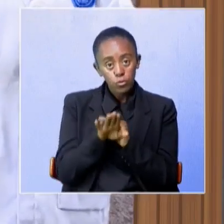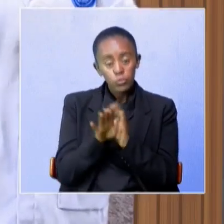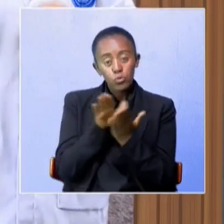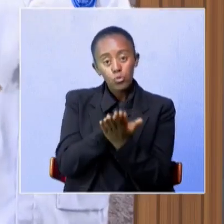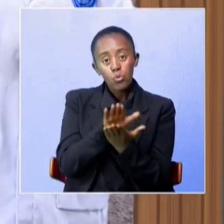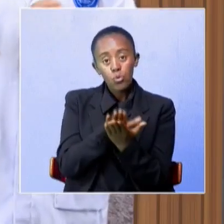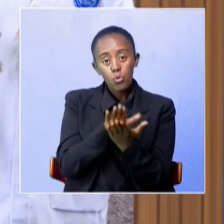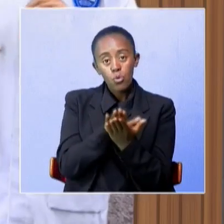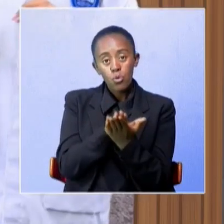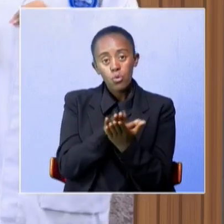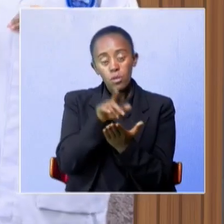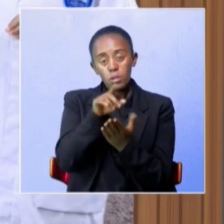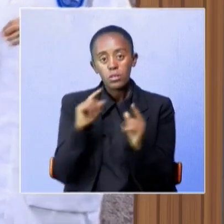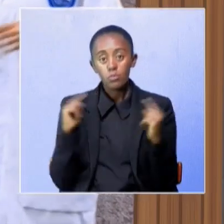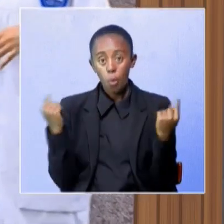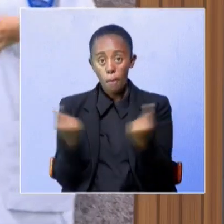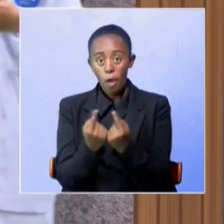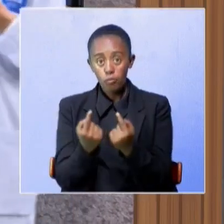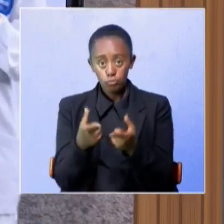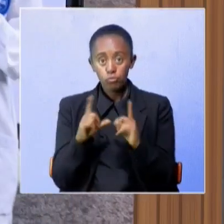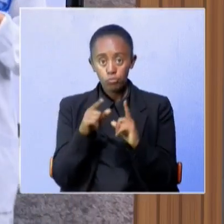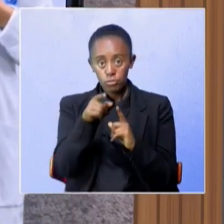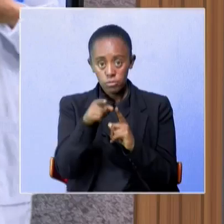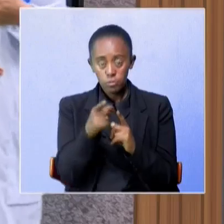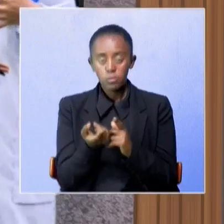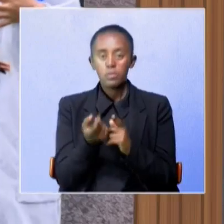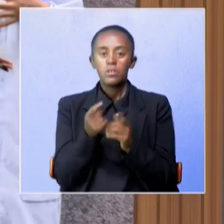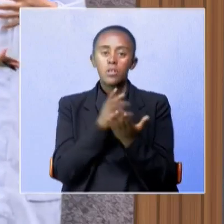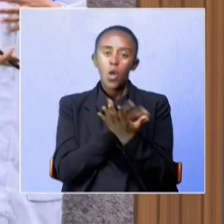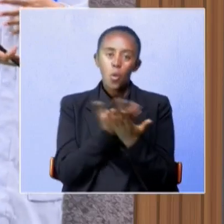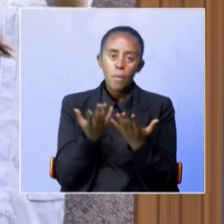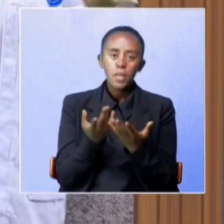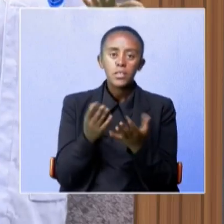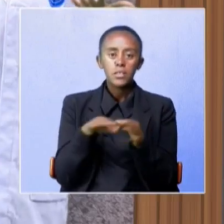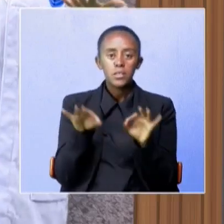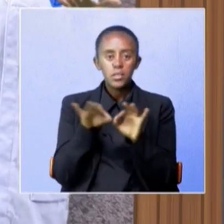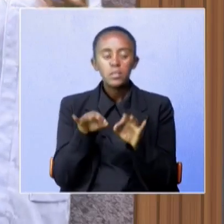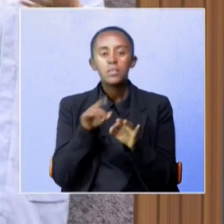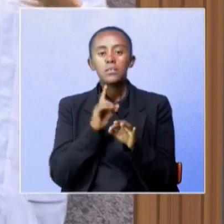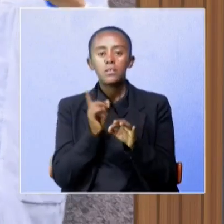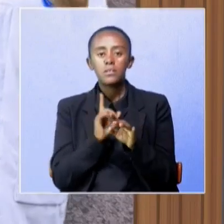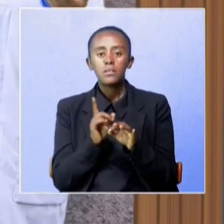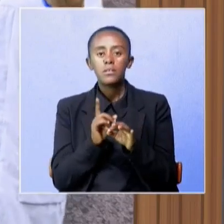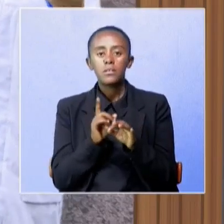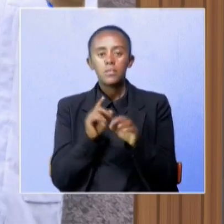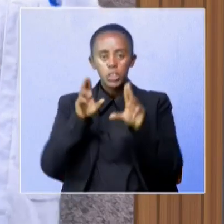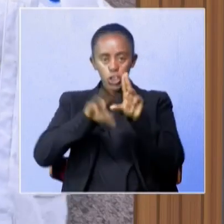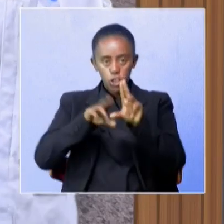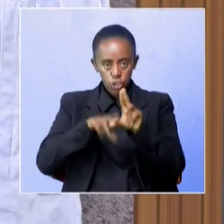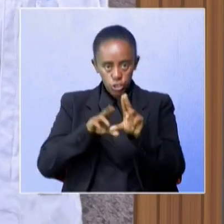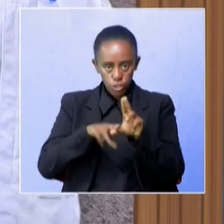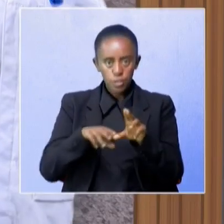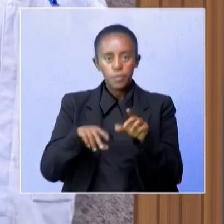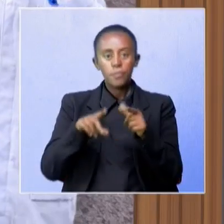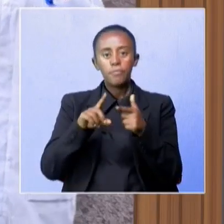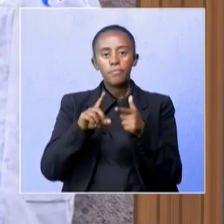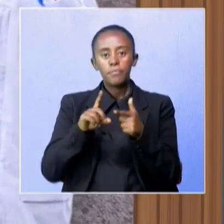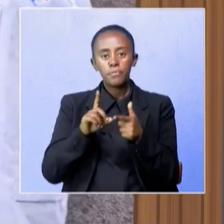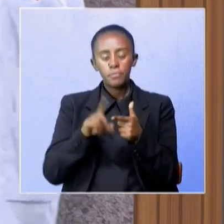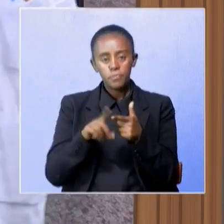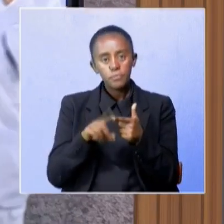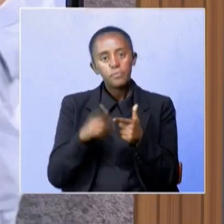school, in the school compound, the equipments you need are, for example, chairs, you